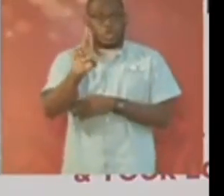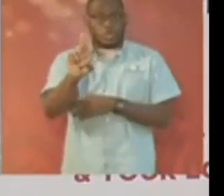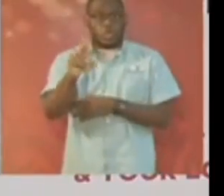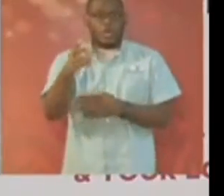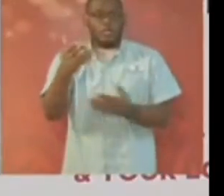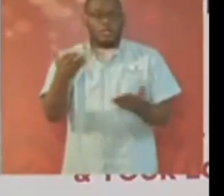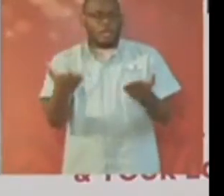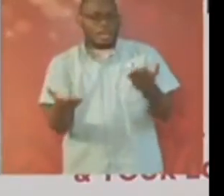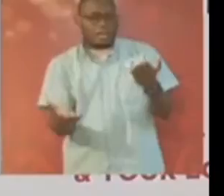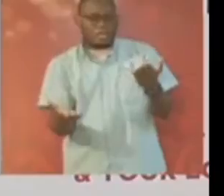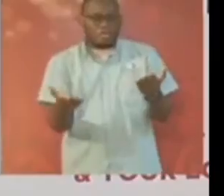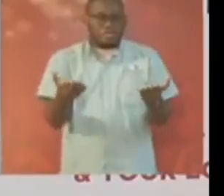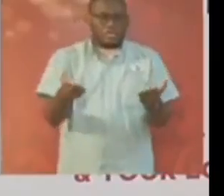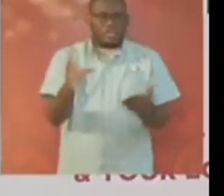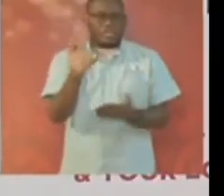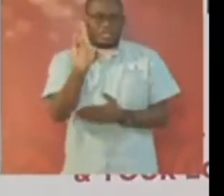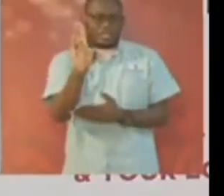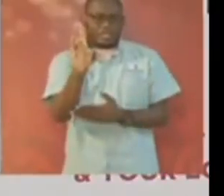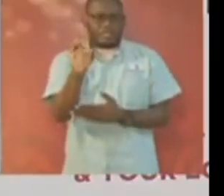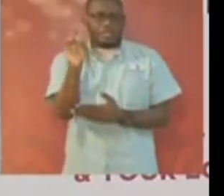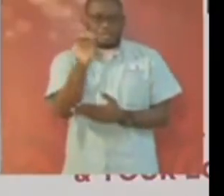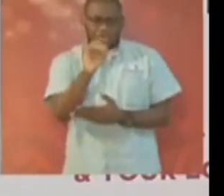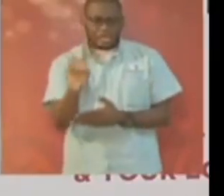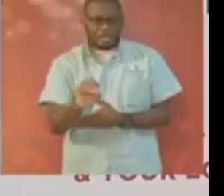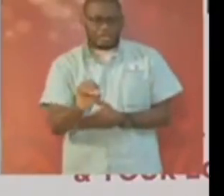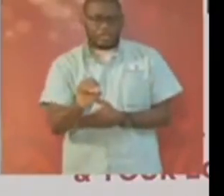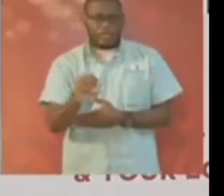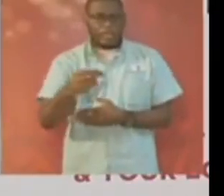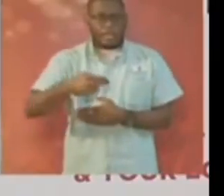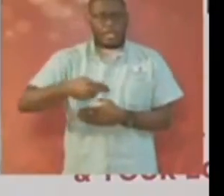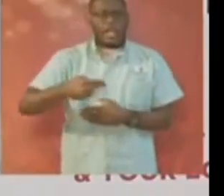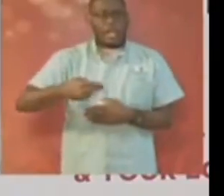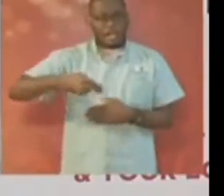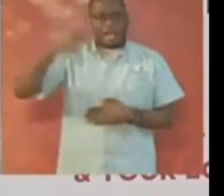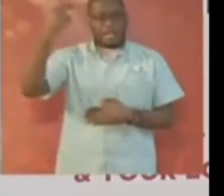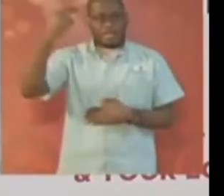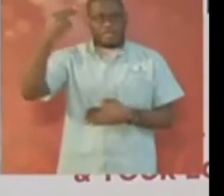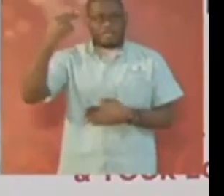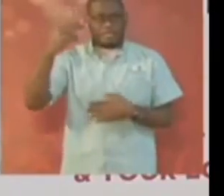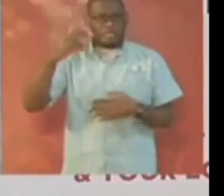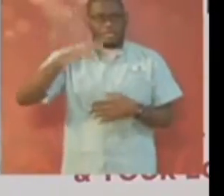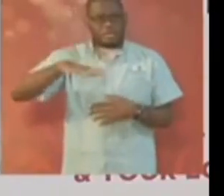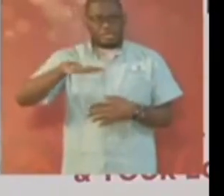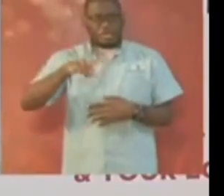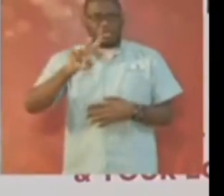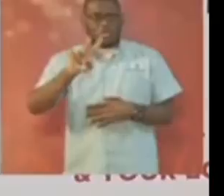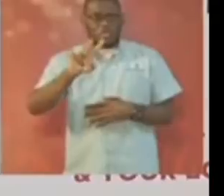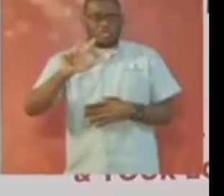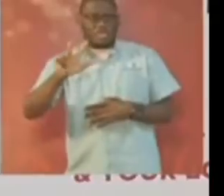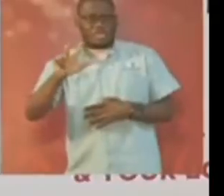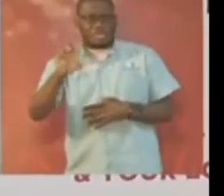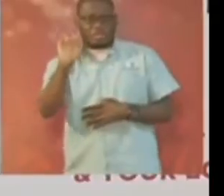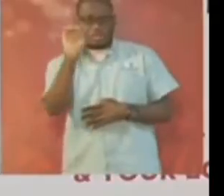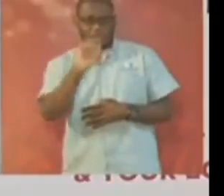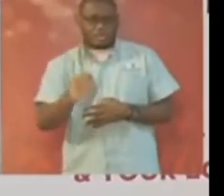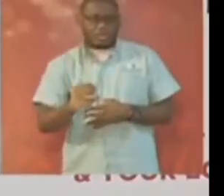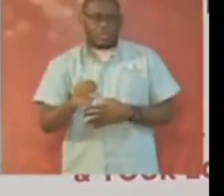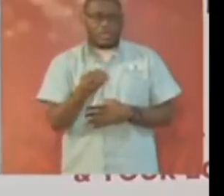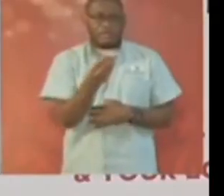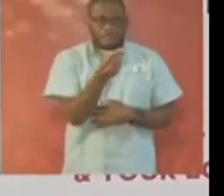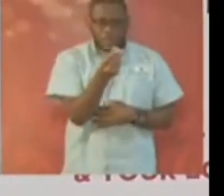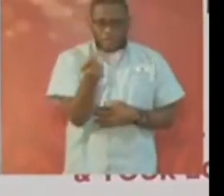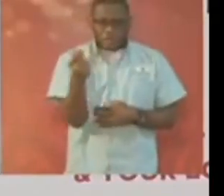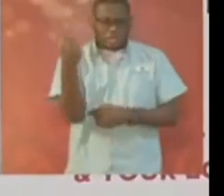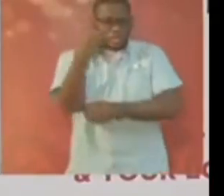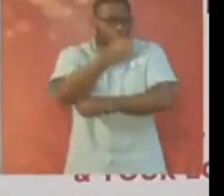been around 8%. Our highest range, which was an outlier, was somewhere between 23%, and for several days we actually had